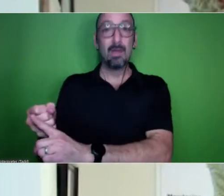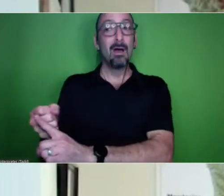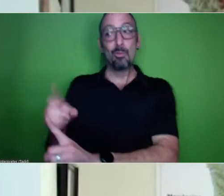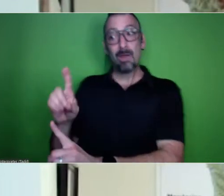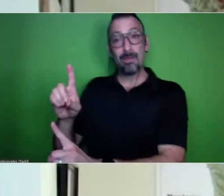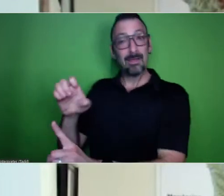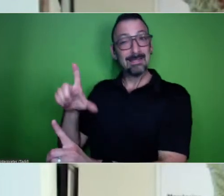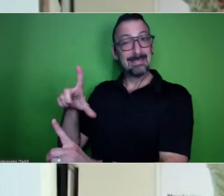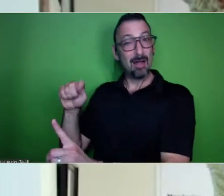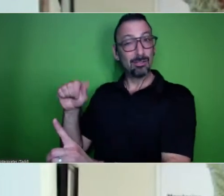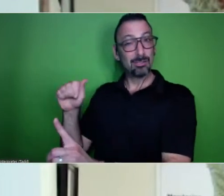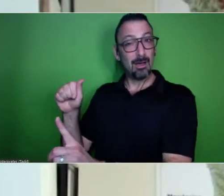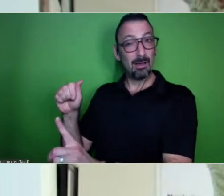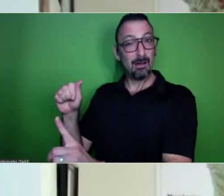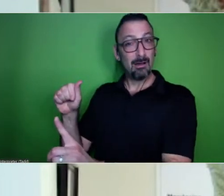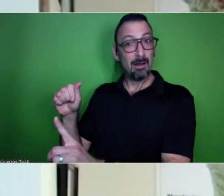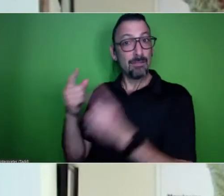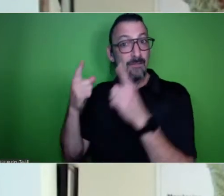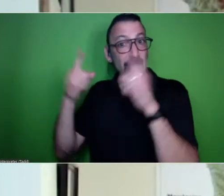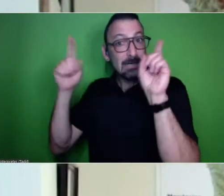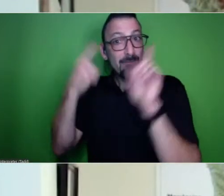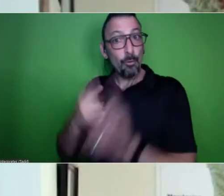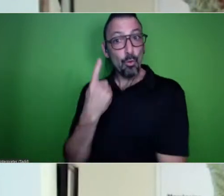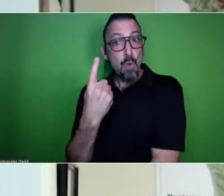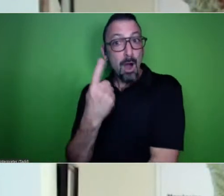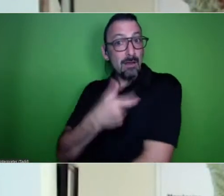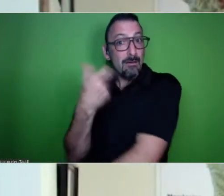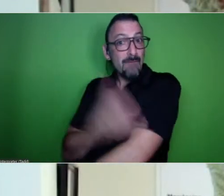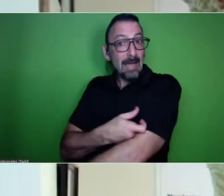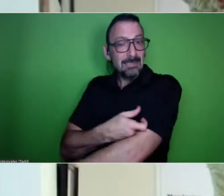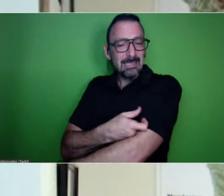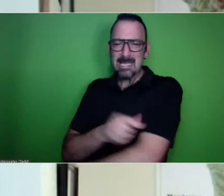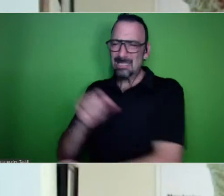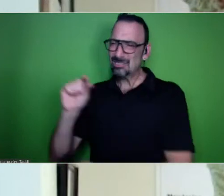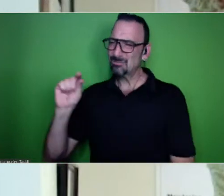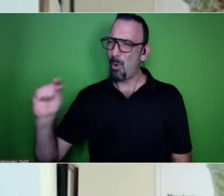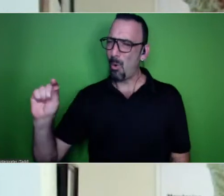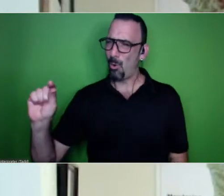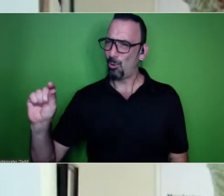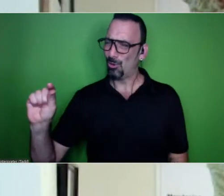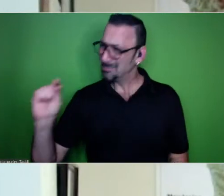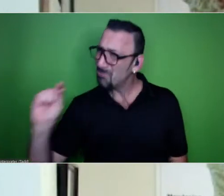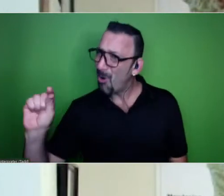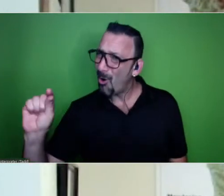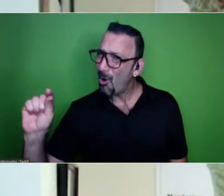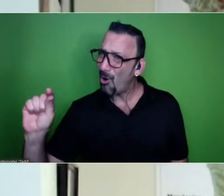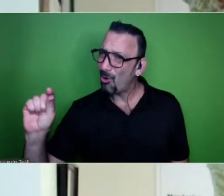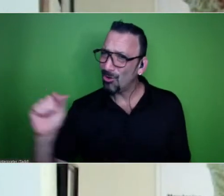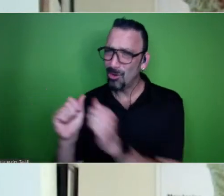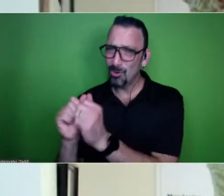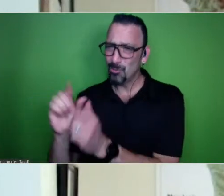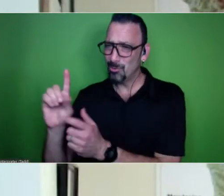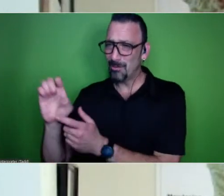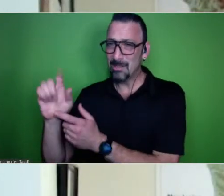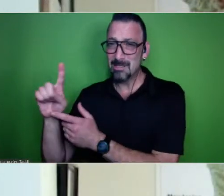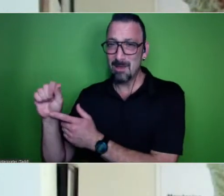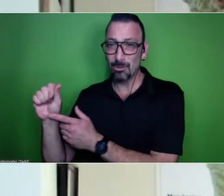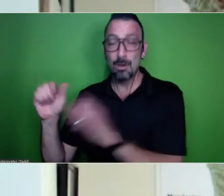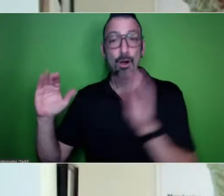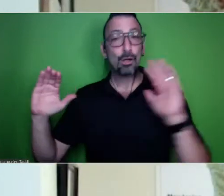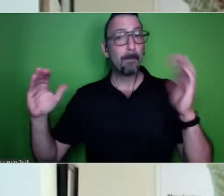one vaccine is very small in comparison to when we were